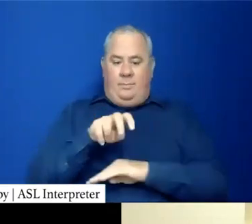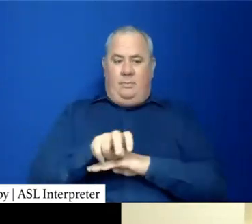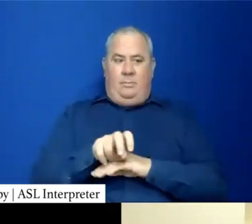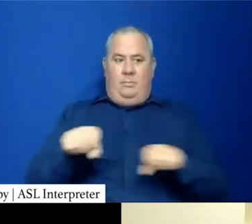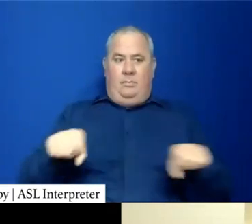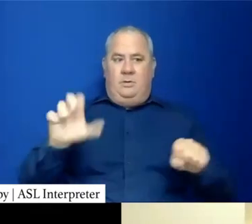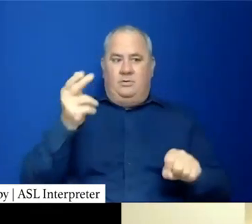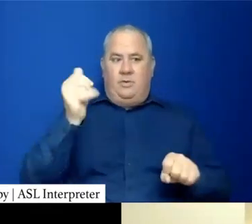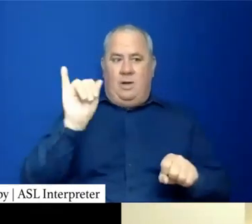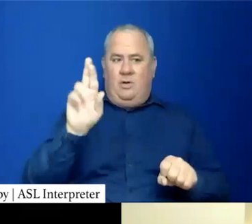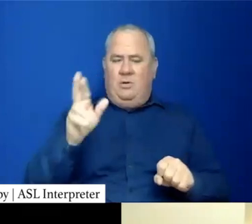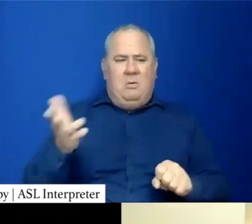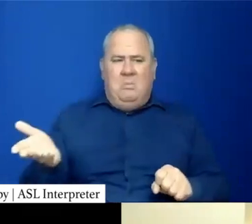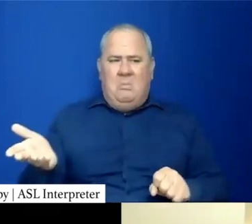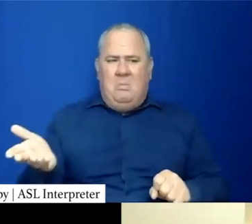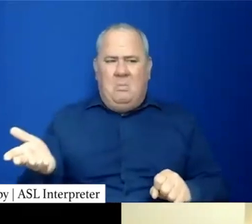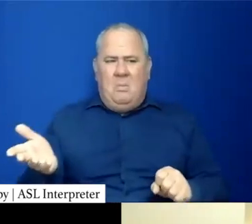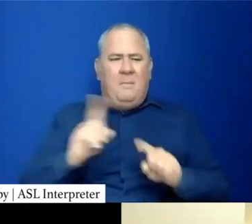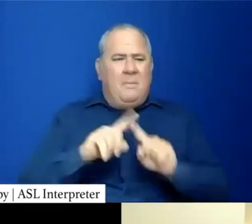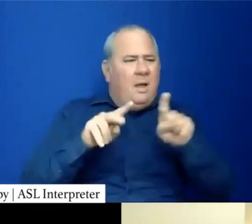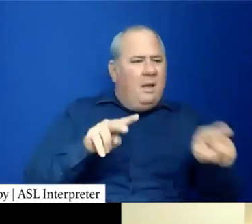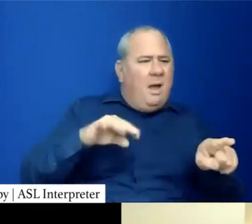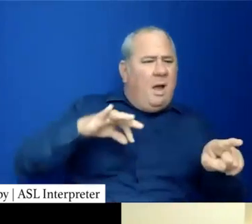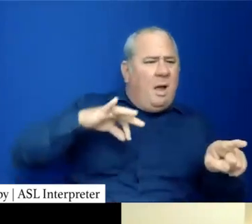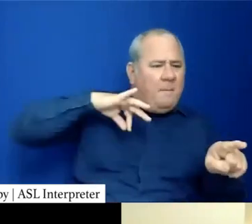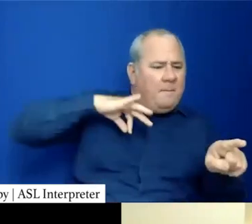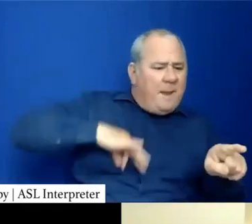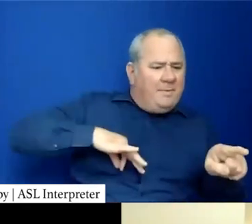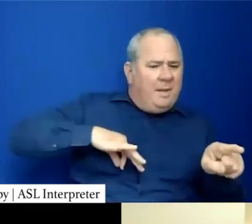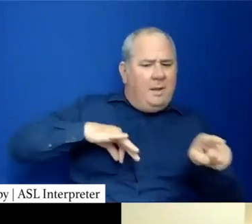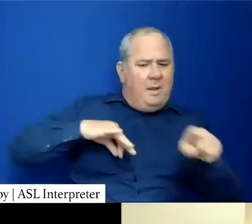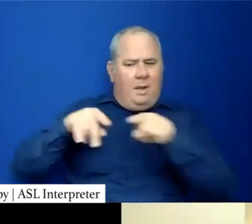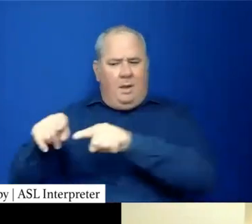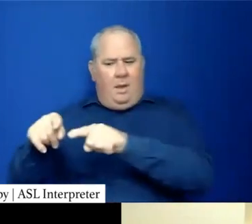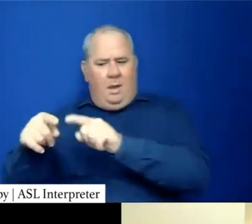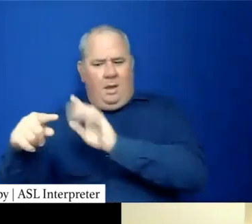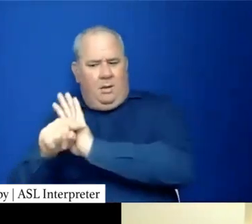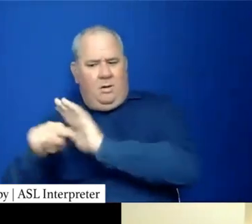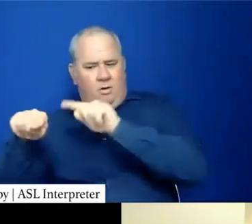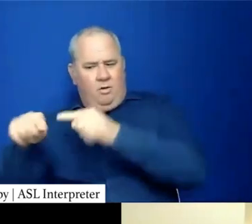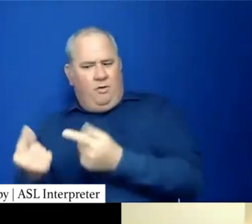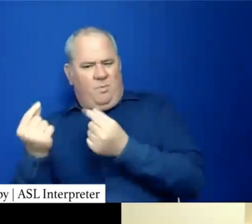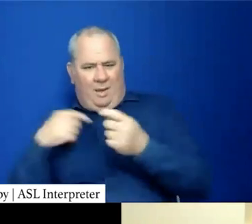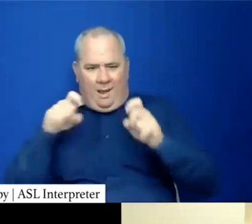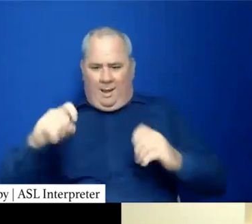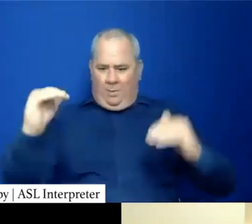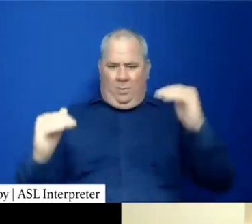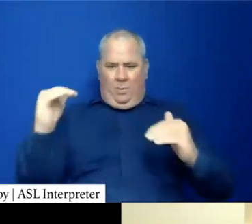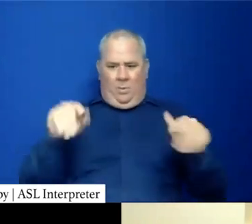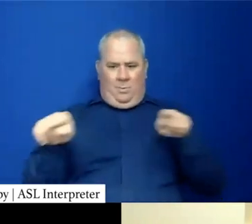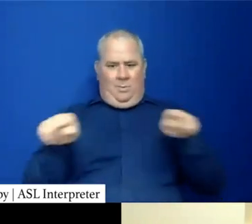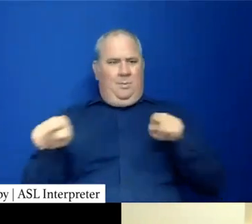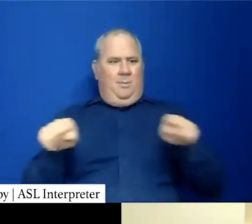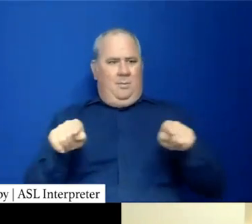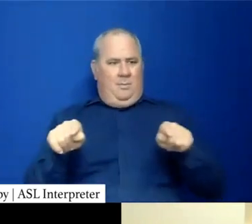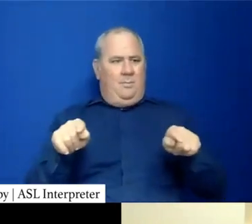how big of a benefit is that for the costs that we're expecting people to bear? Like, nobody can walk